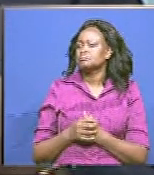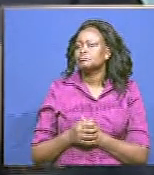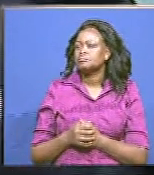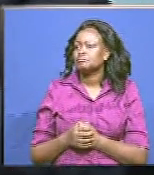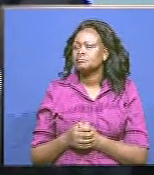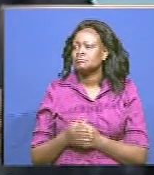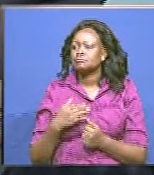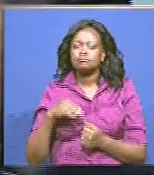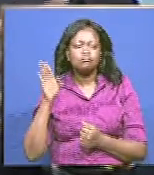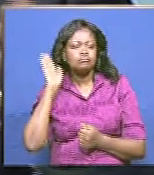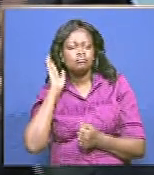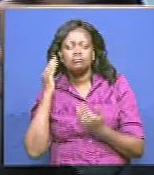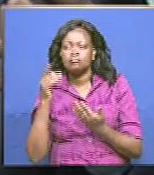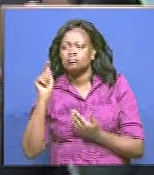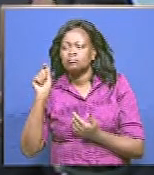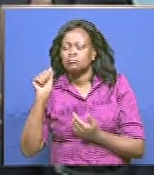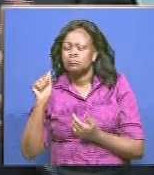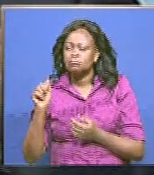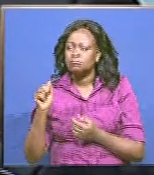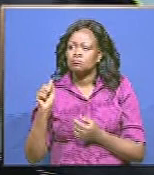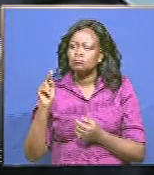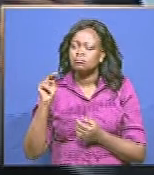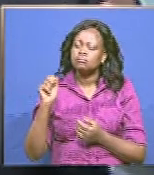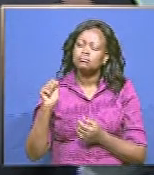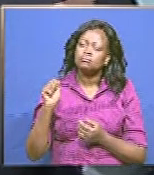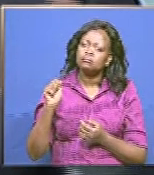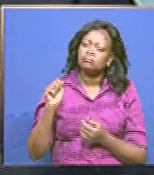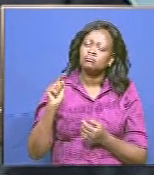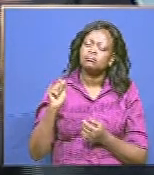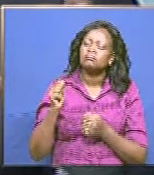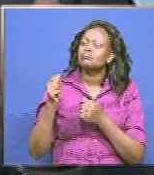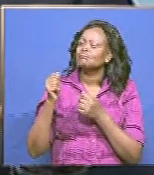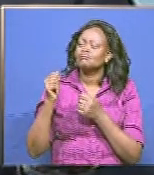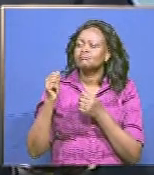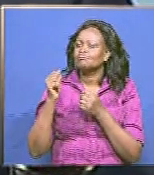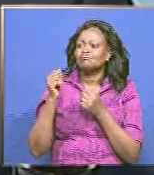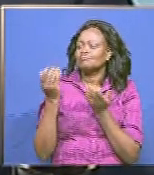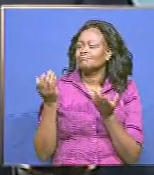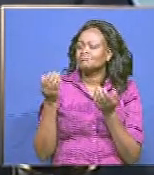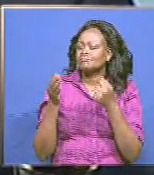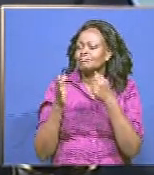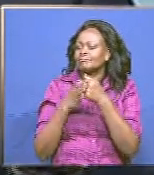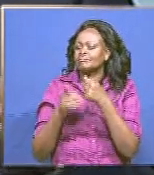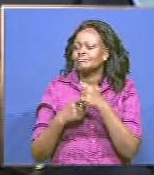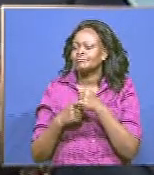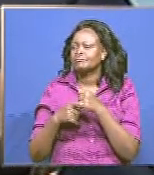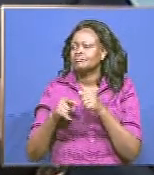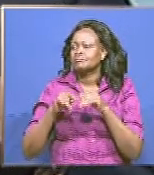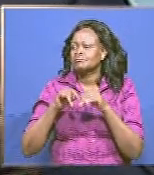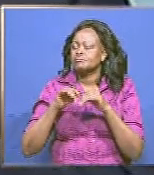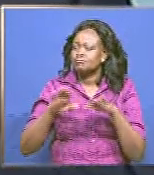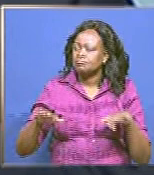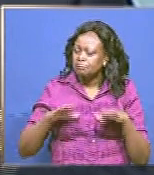you to listen well about Tana. Tana is a bit strange because, one, we have a 96 beach, kilometer beach